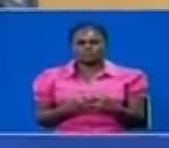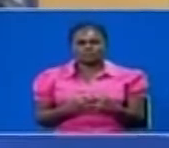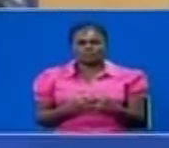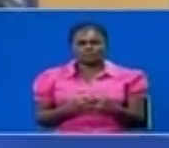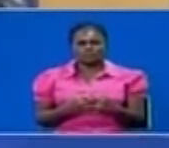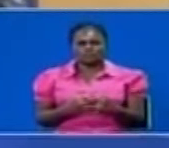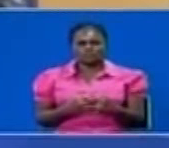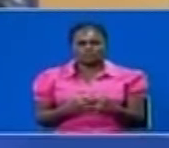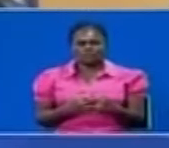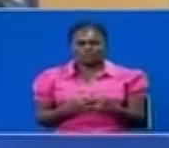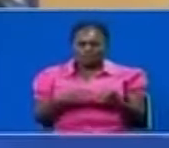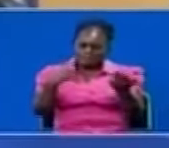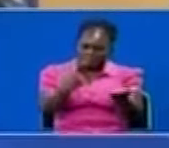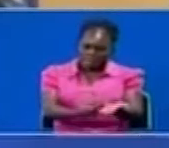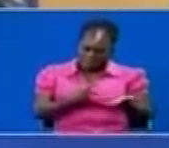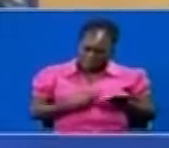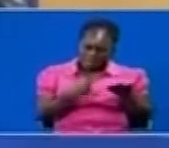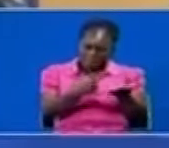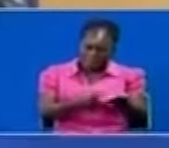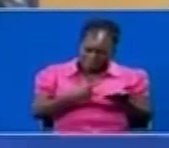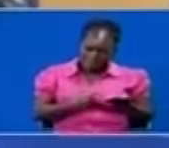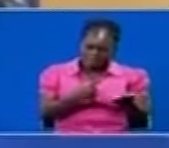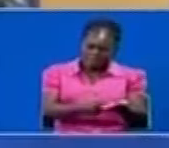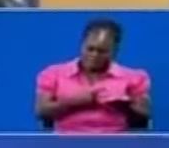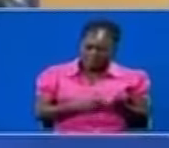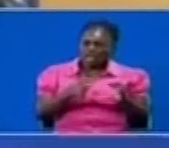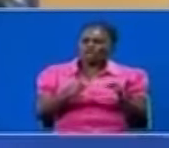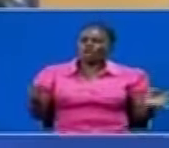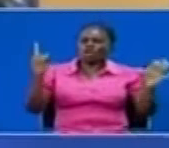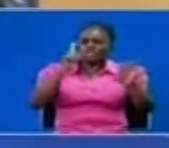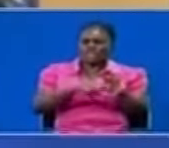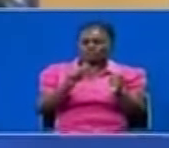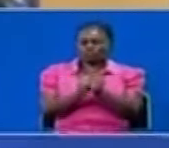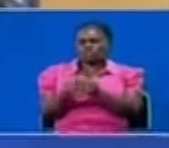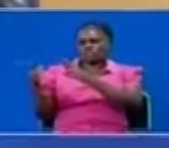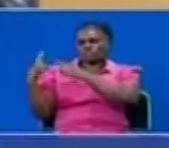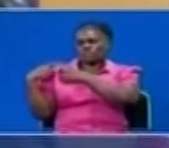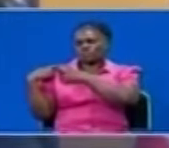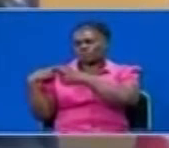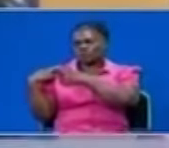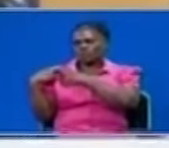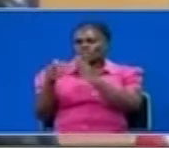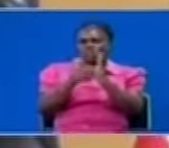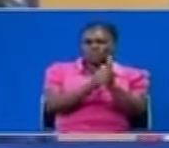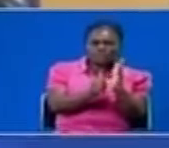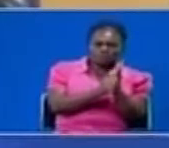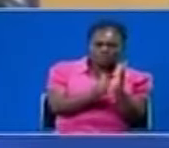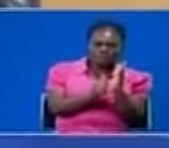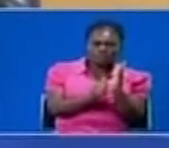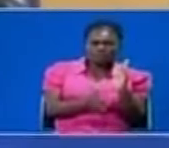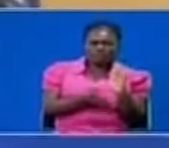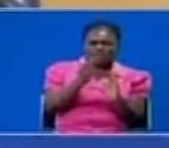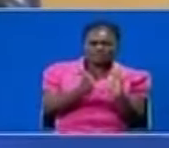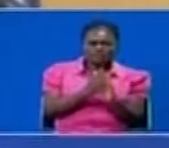been discussing with stakeholders, we have been discussing with the experts. I mean, if you wanted to hurry it, we would have done